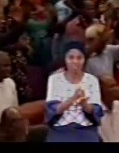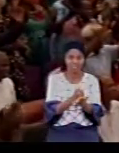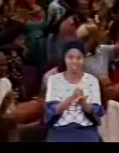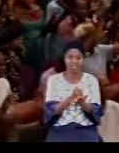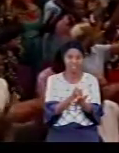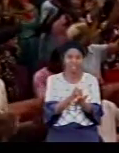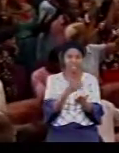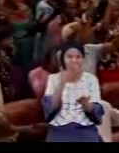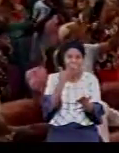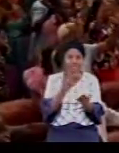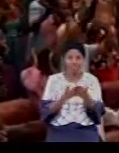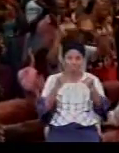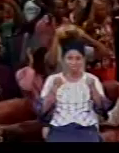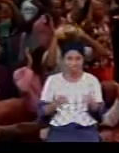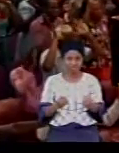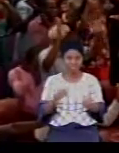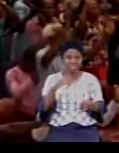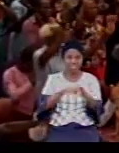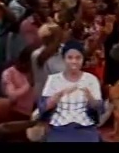Soundness in your entirety.